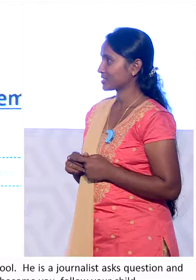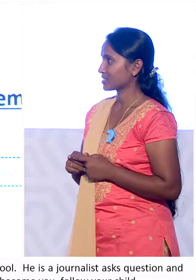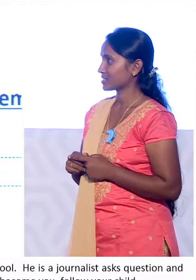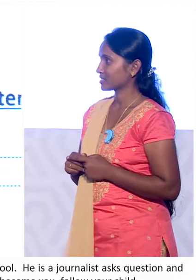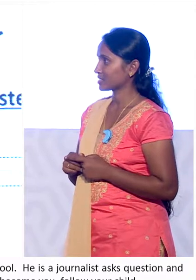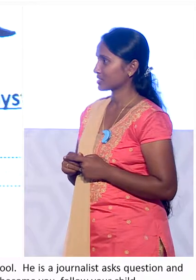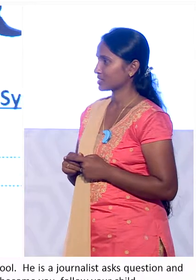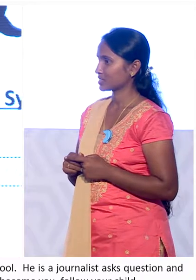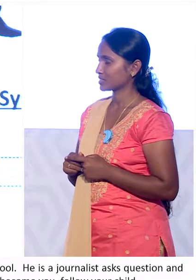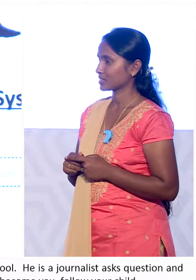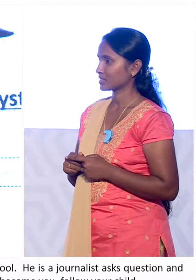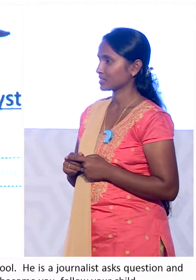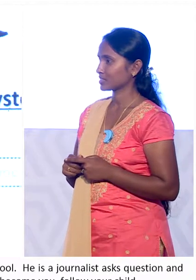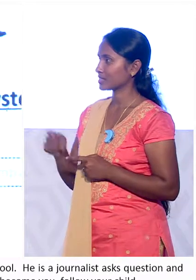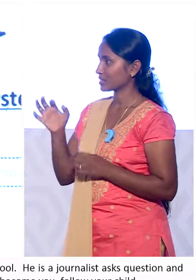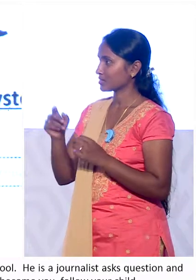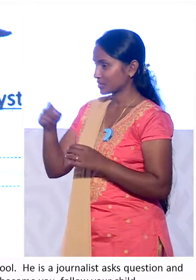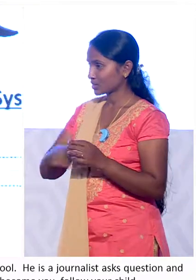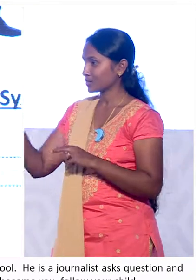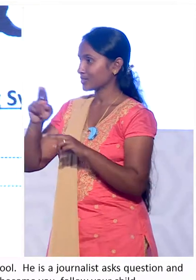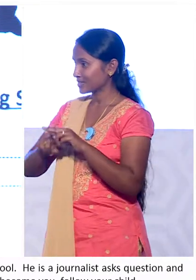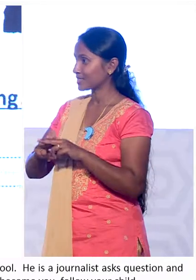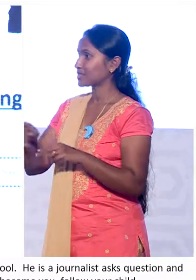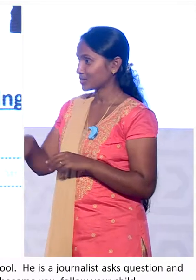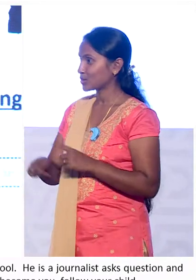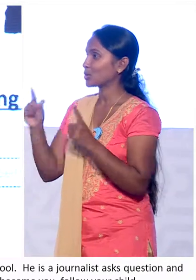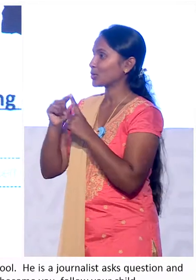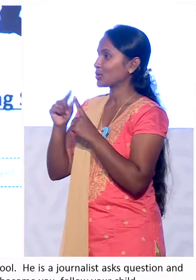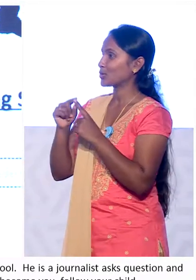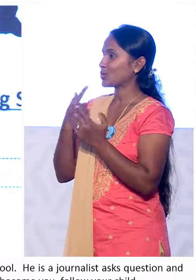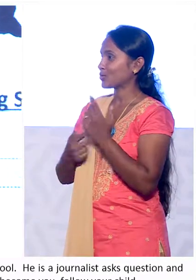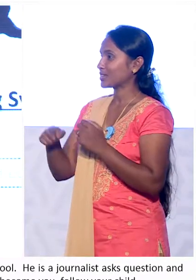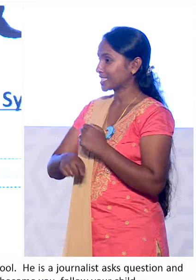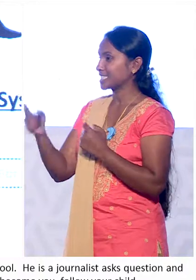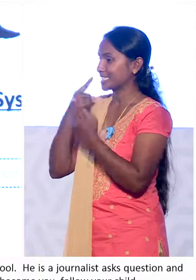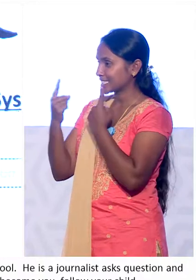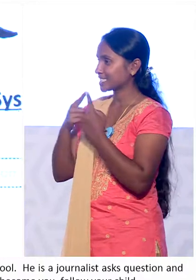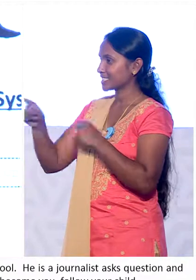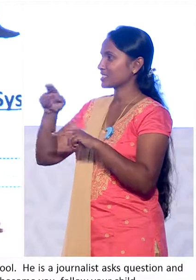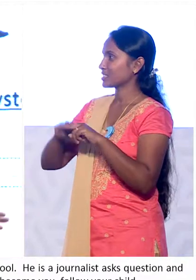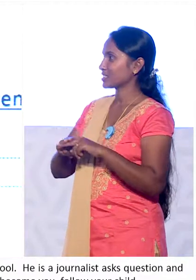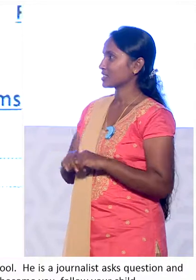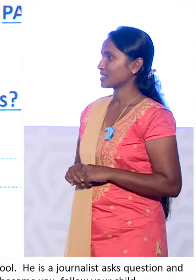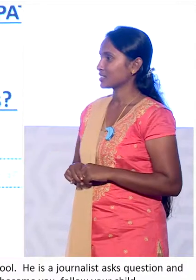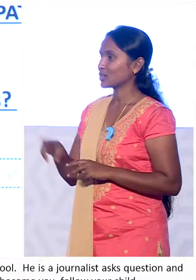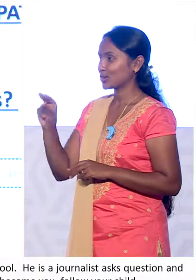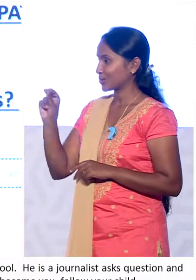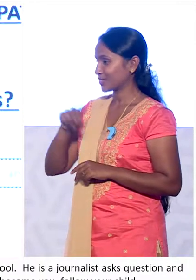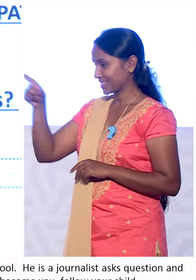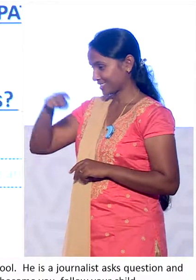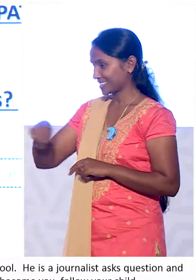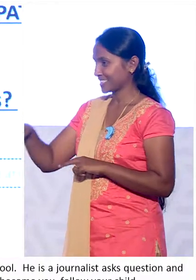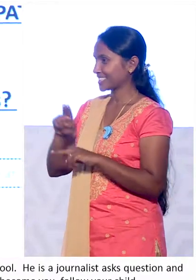Dad, I want to go check out the white chair. He's going to go to the white chair and check it out. So if you're saying, no, sit over here like a good little